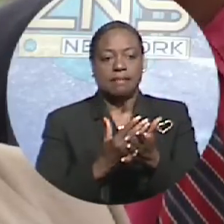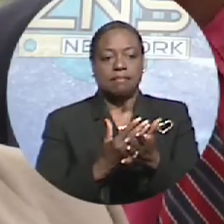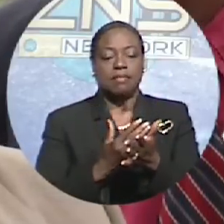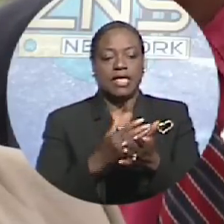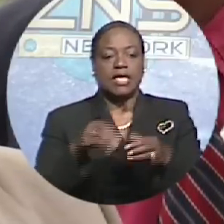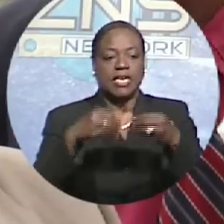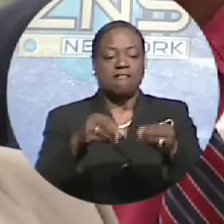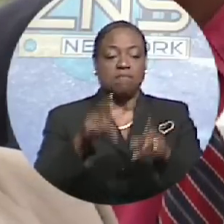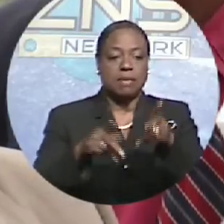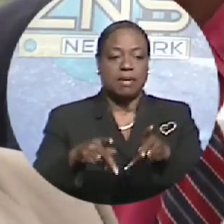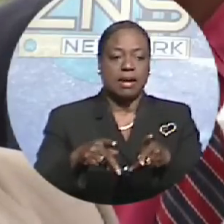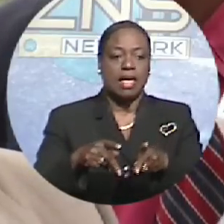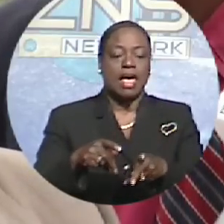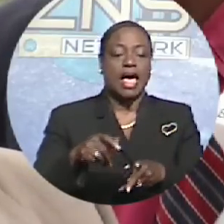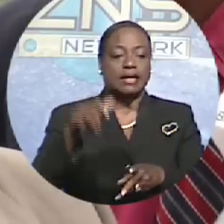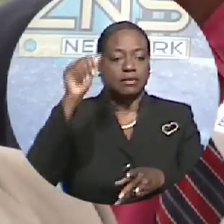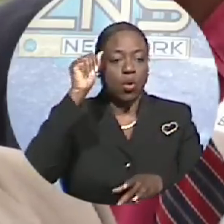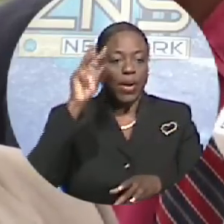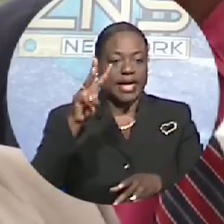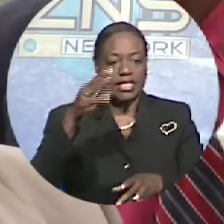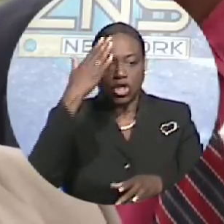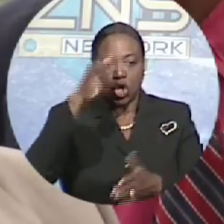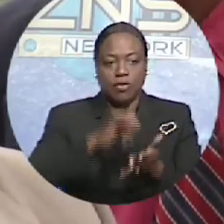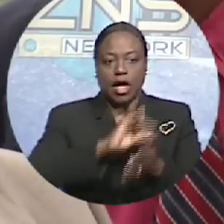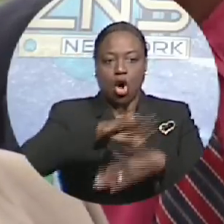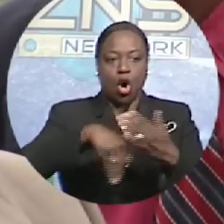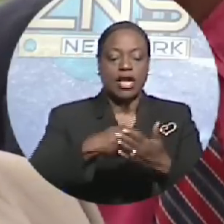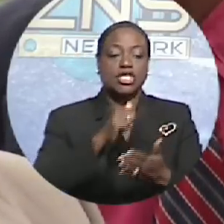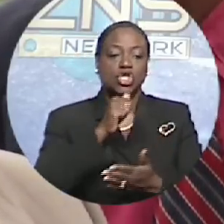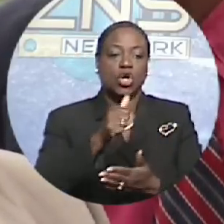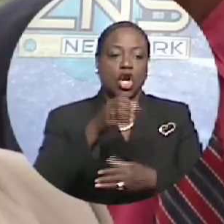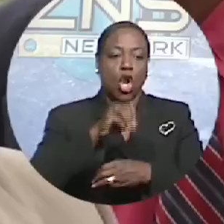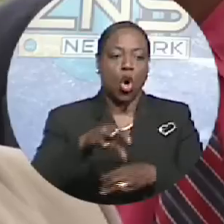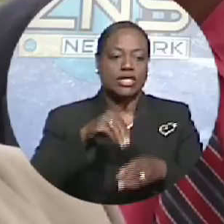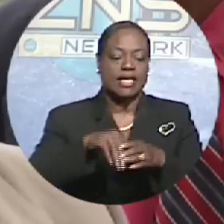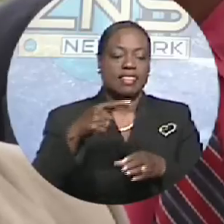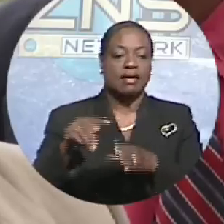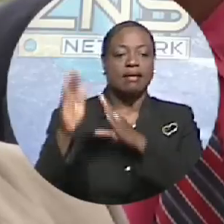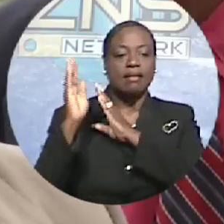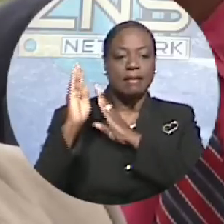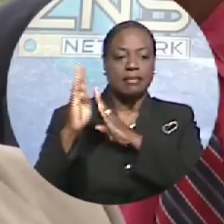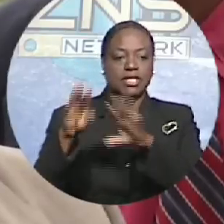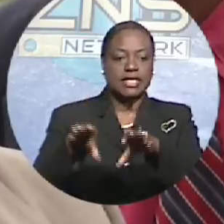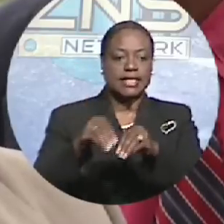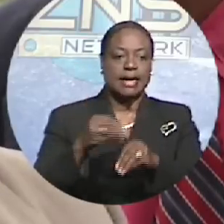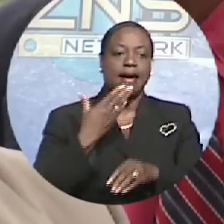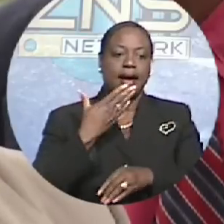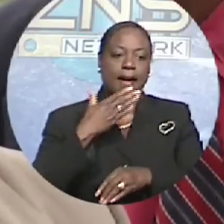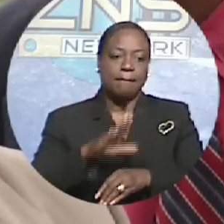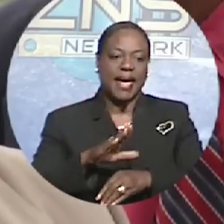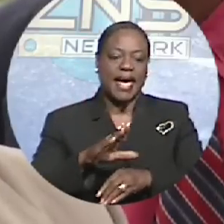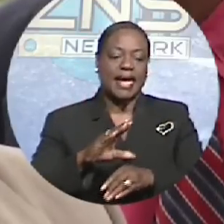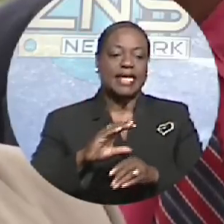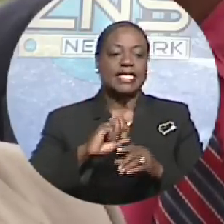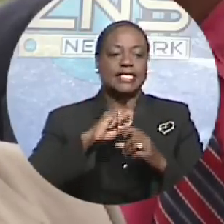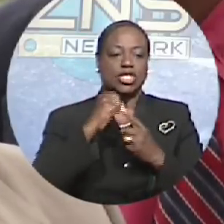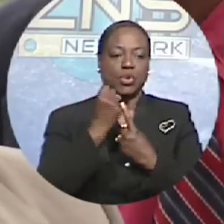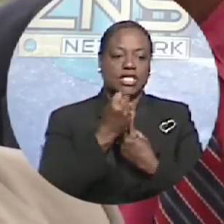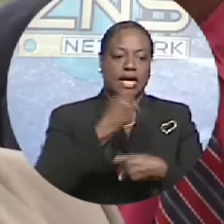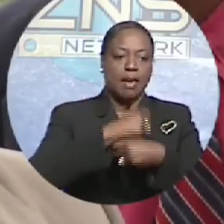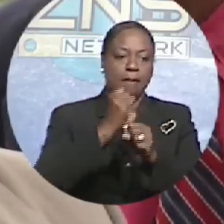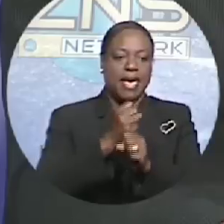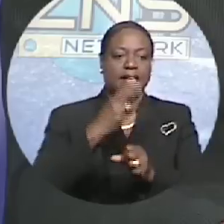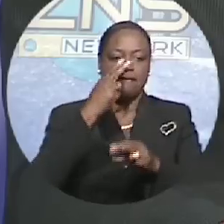as to all is not lost here in Bahamas, that you can take a bad situation and I guess you can say make fun of it and in a good